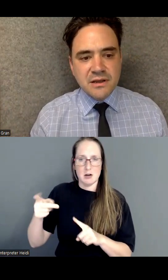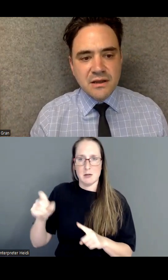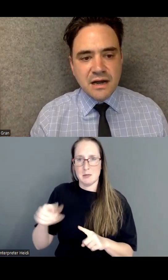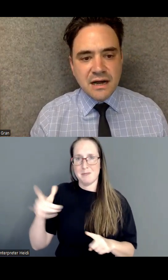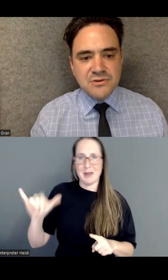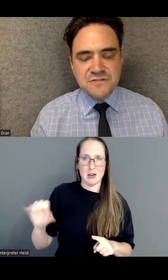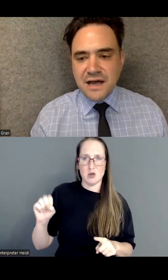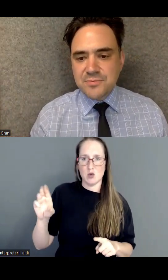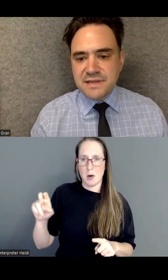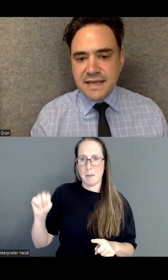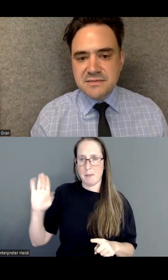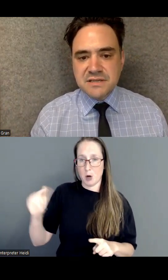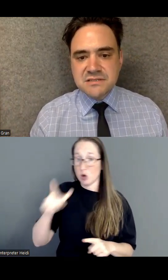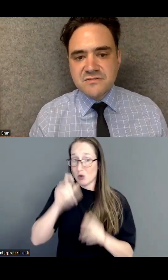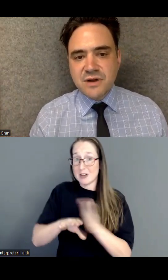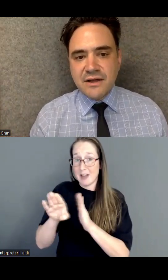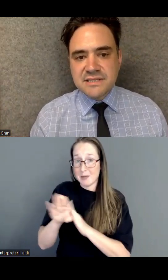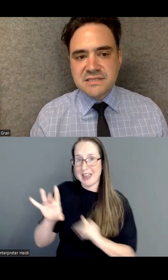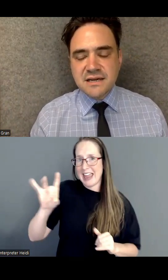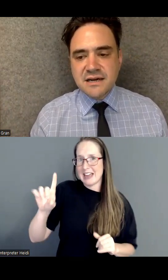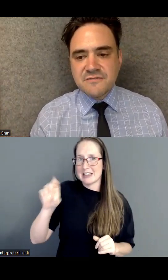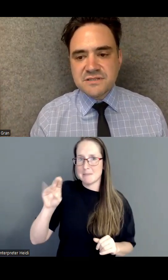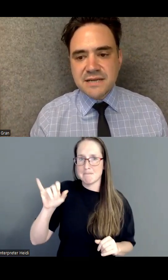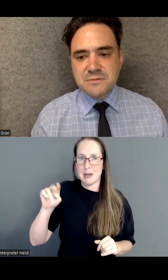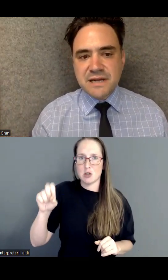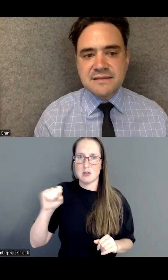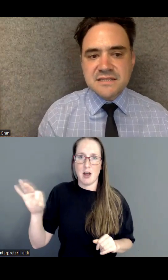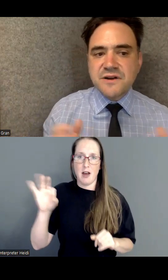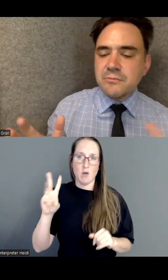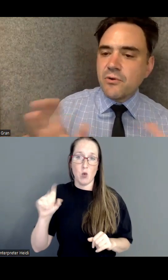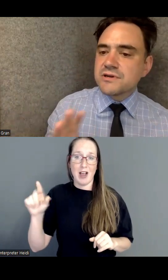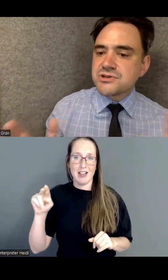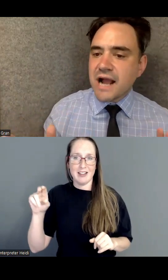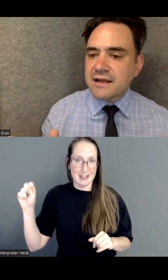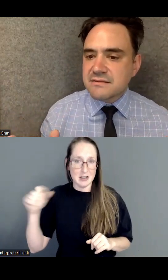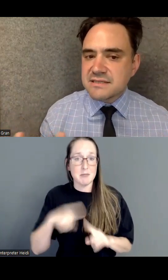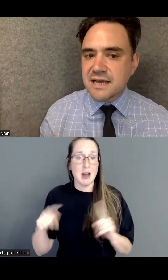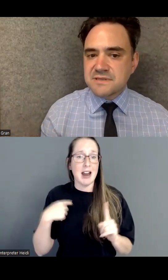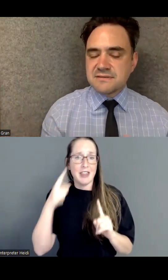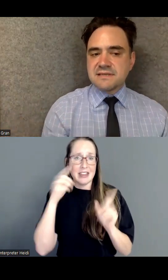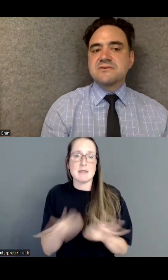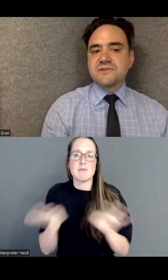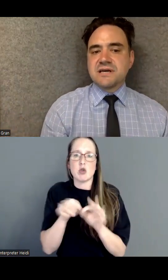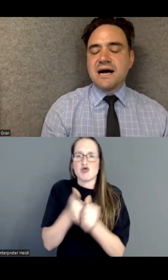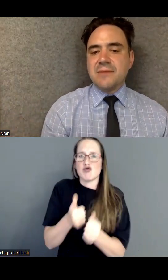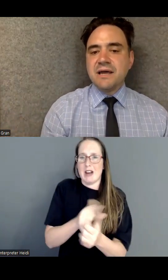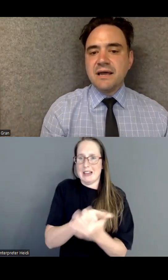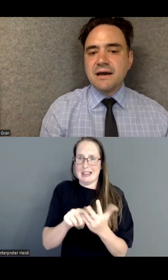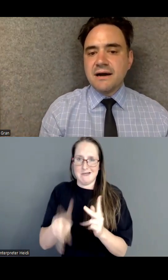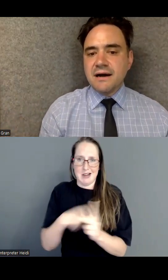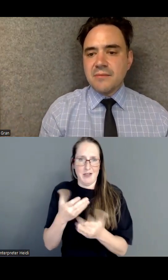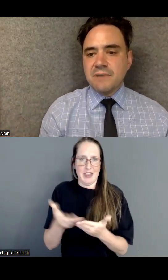Swarbrick, who developed the 8 dimensions of wellness for SAMHSA. But I think it's very important to track these types of things over